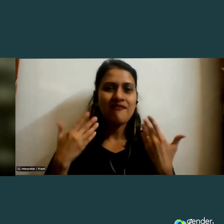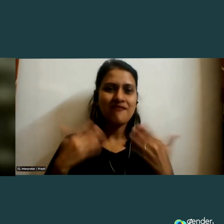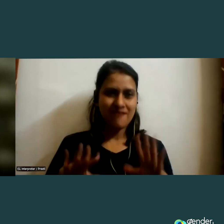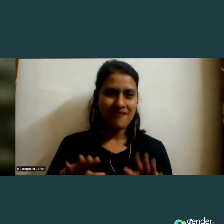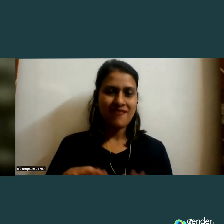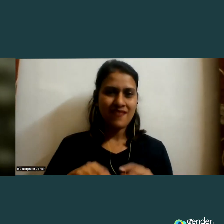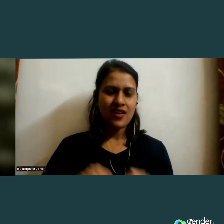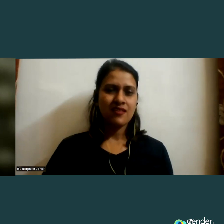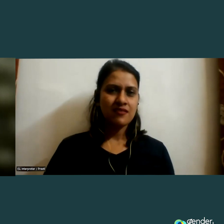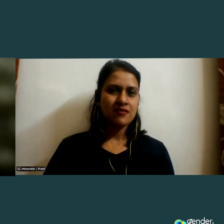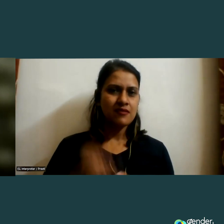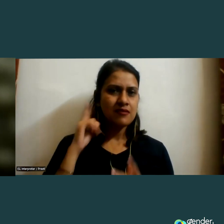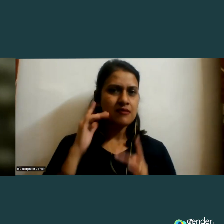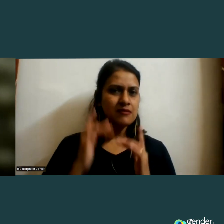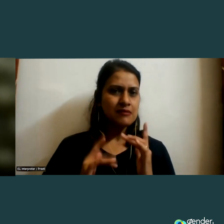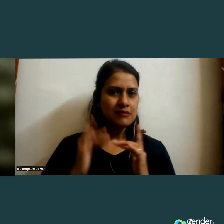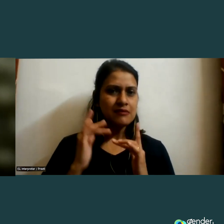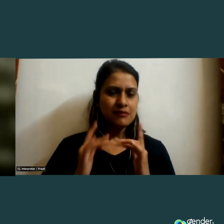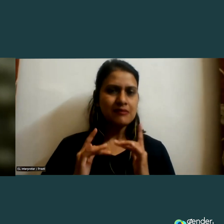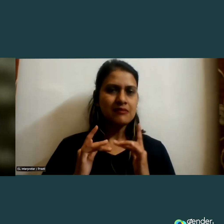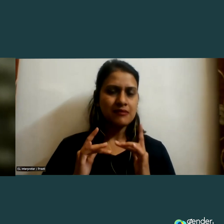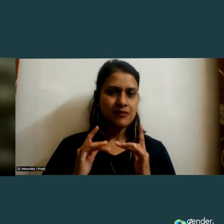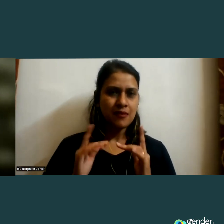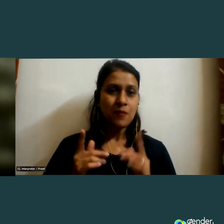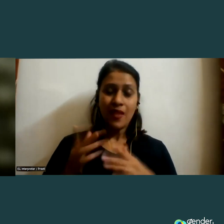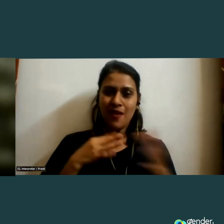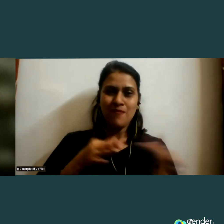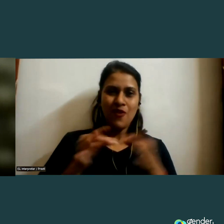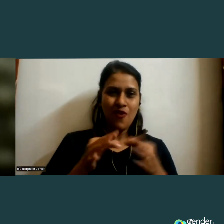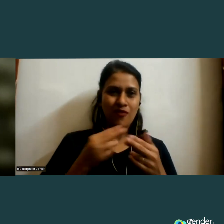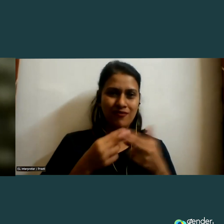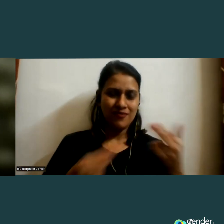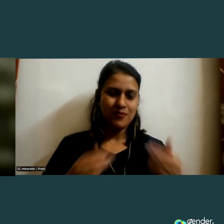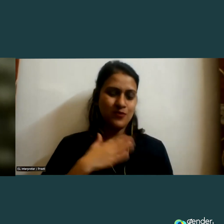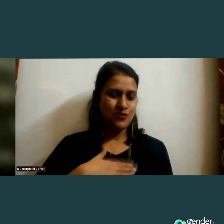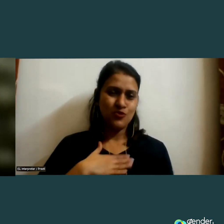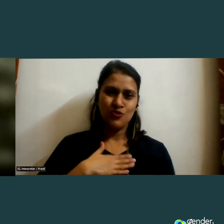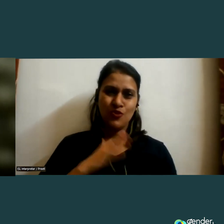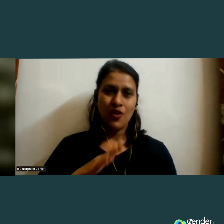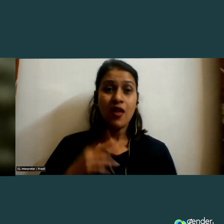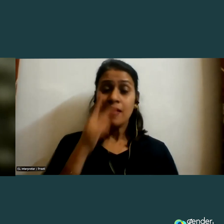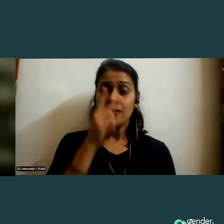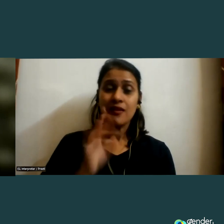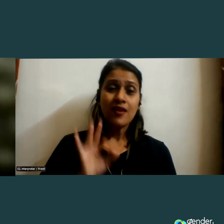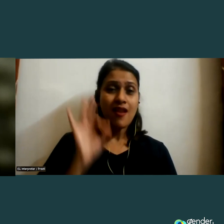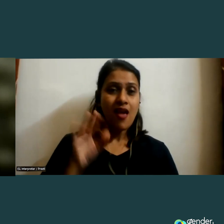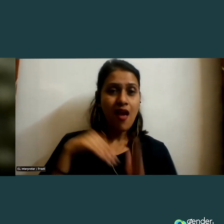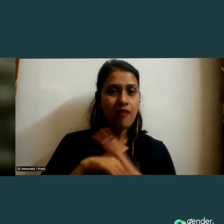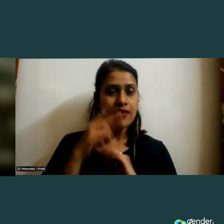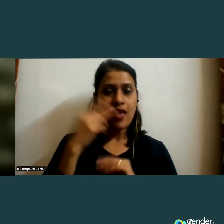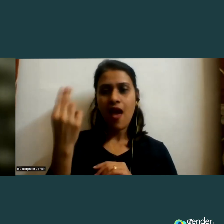for the audience, sorry, I'm just describing this, but you're welcome to see it on Instagram. It's Govandi Arts